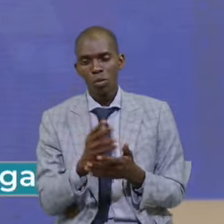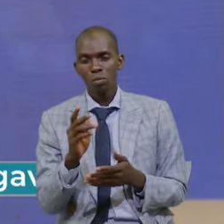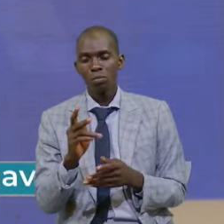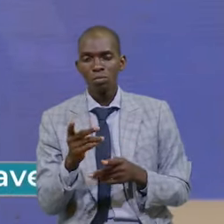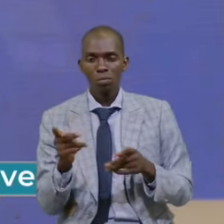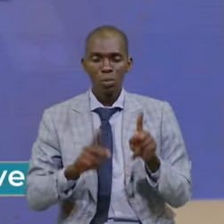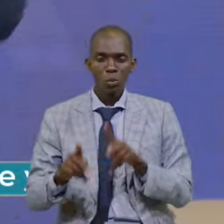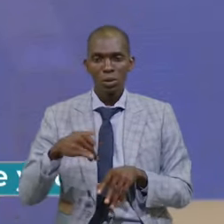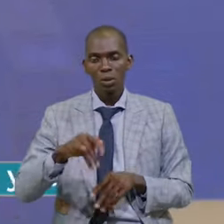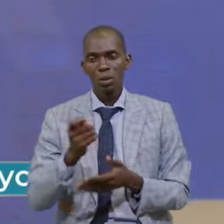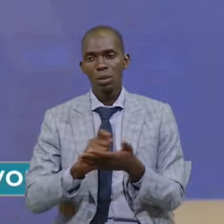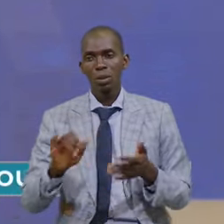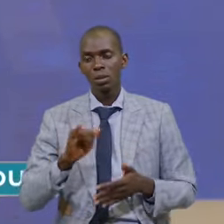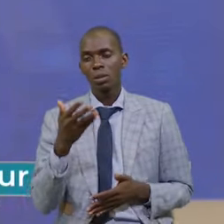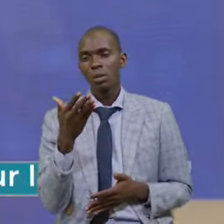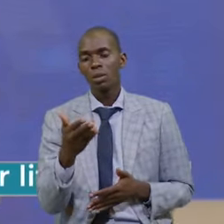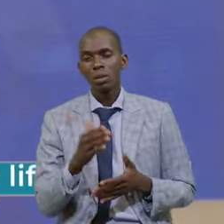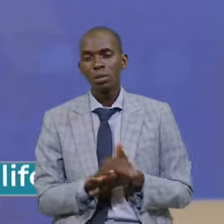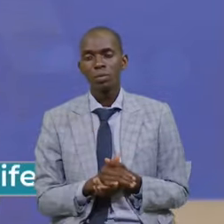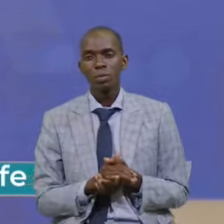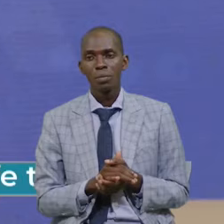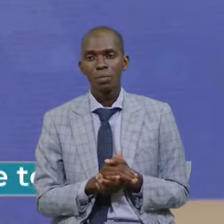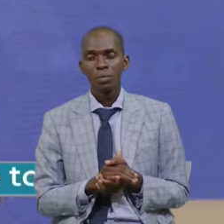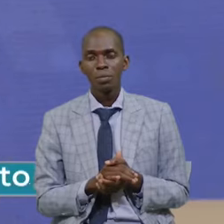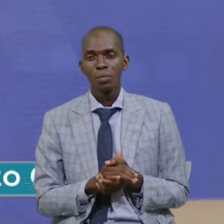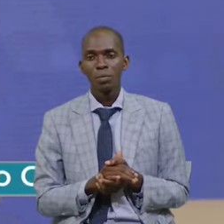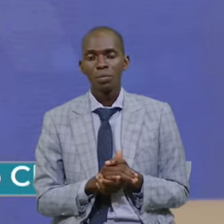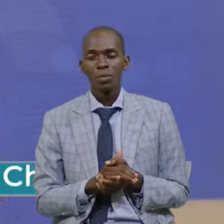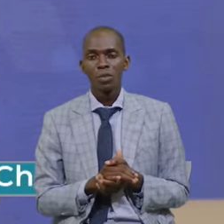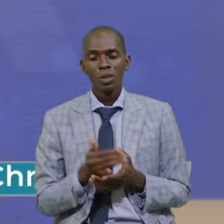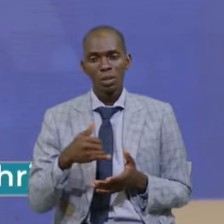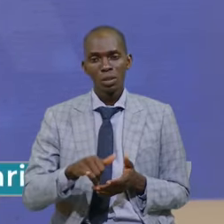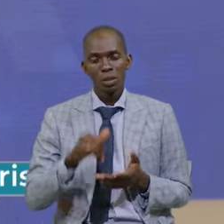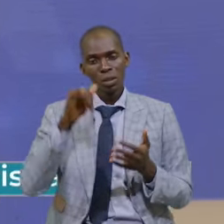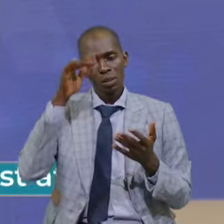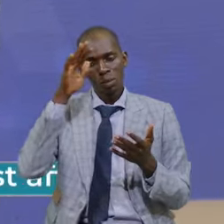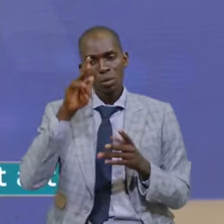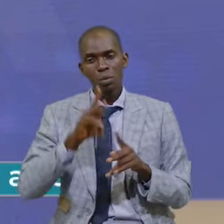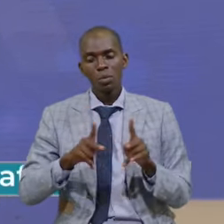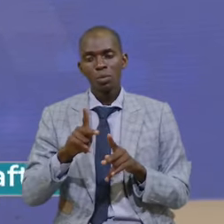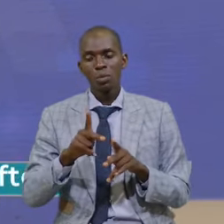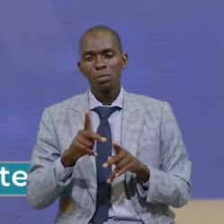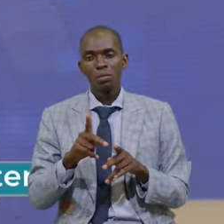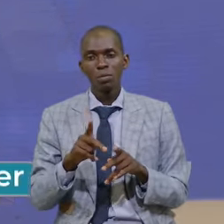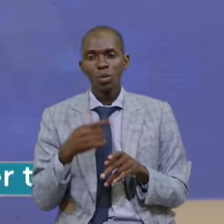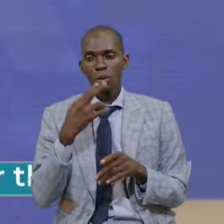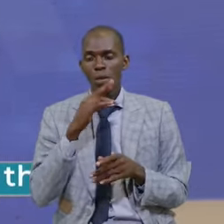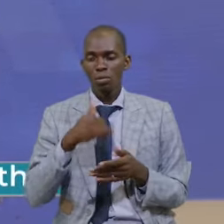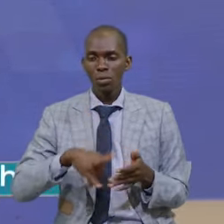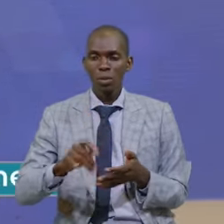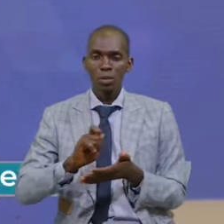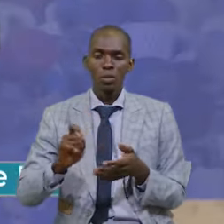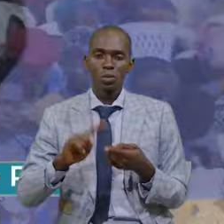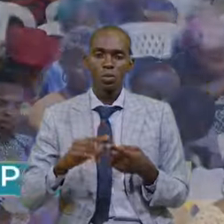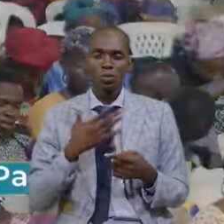the left hand side is okay, the right hand side is okay, but for the middle, anybody giving me any sign?